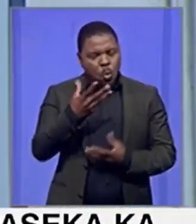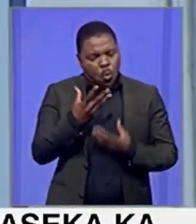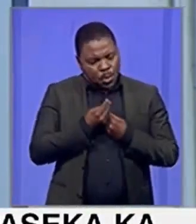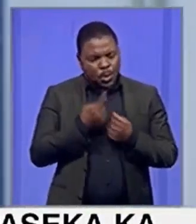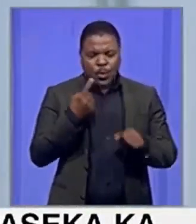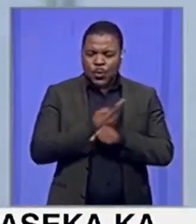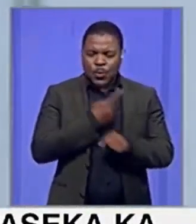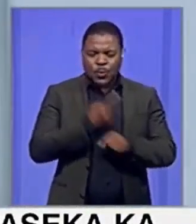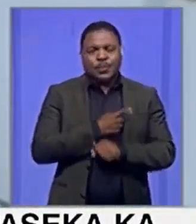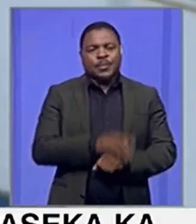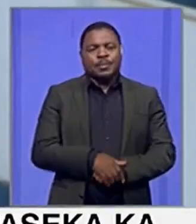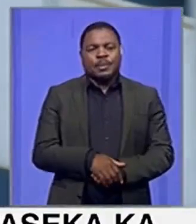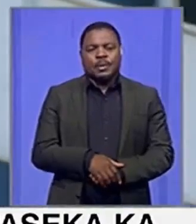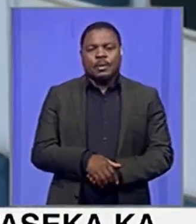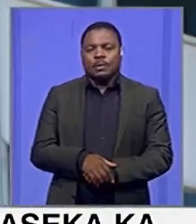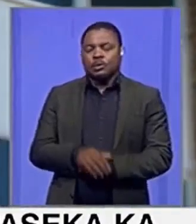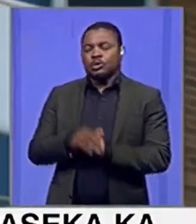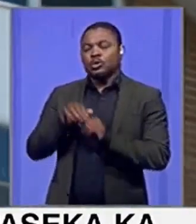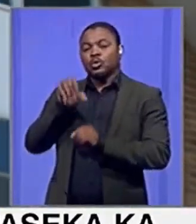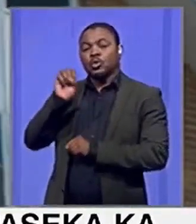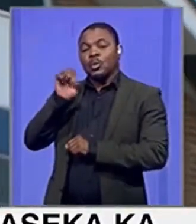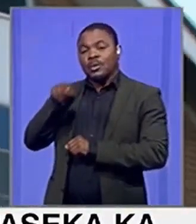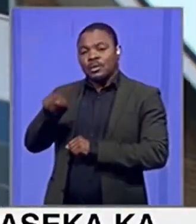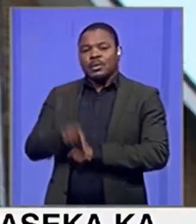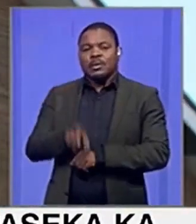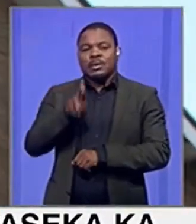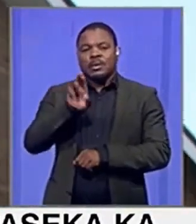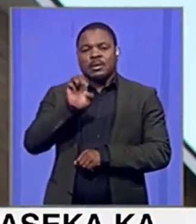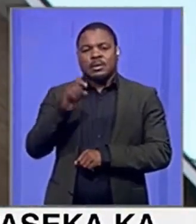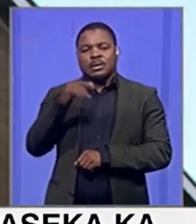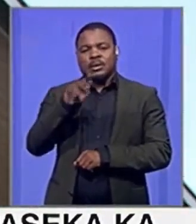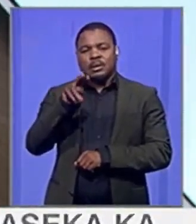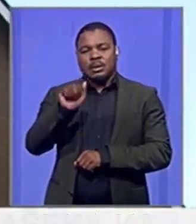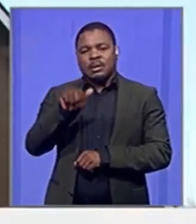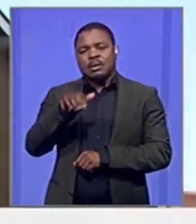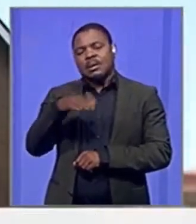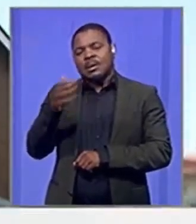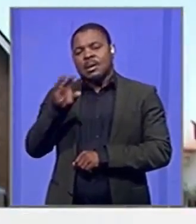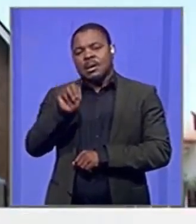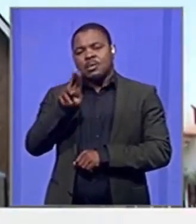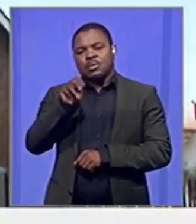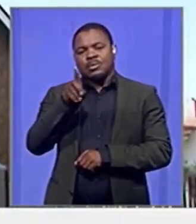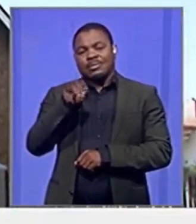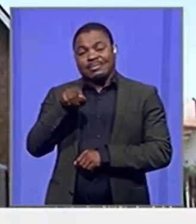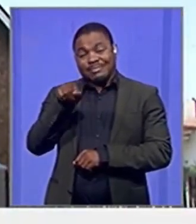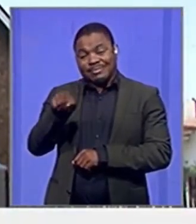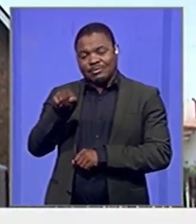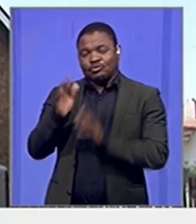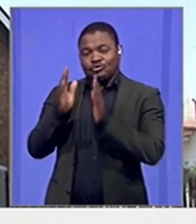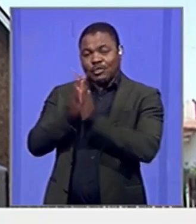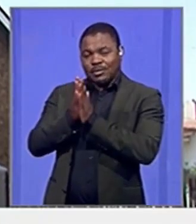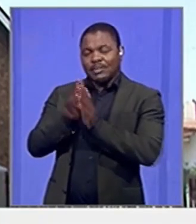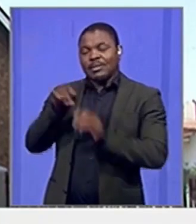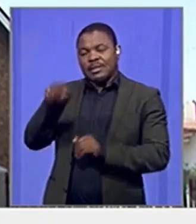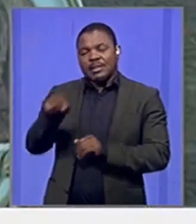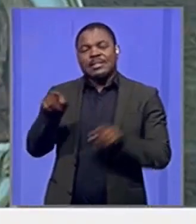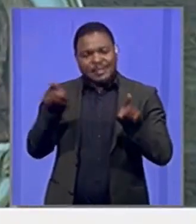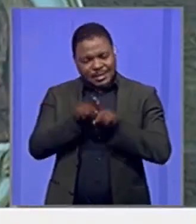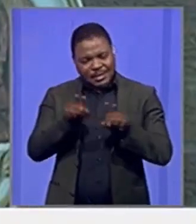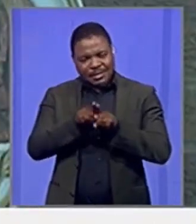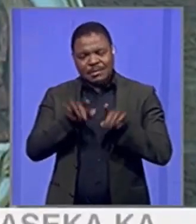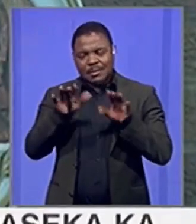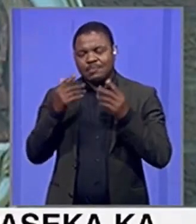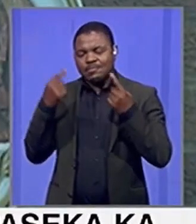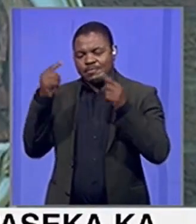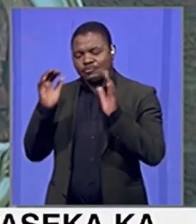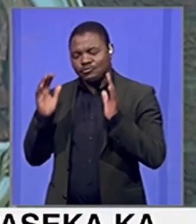us. Ka Soweto kerekeng ya Katoliki ya Regina Mundi yeo e bonwago bjalo ka legae la tshepo le khutšo le gona go hlole go swere